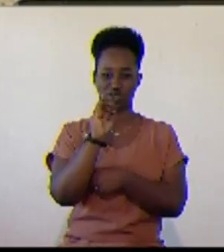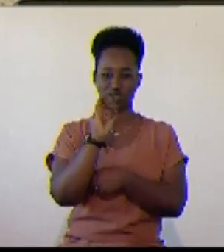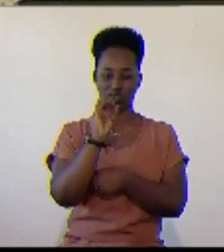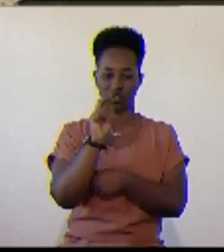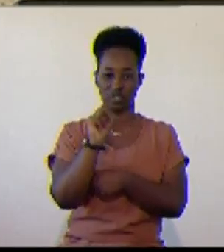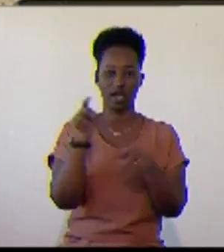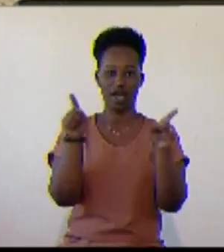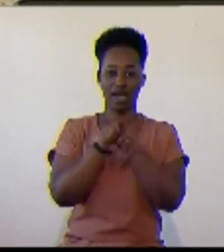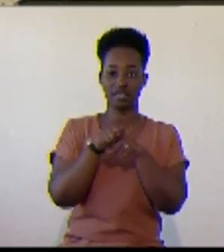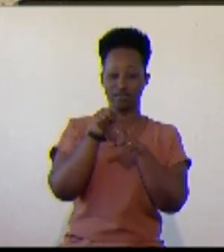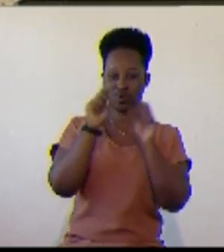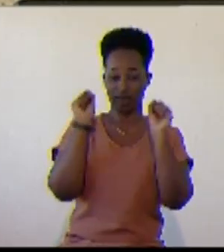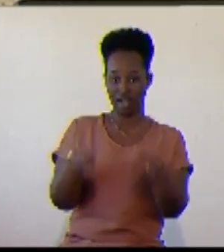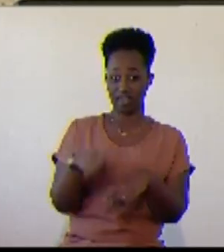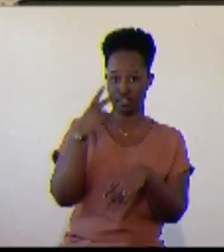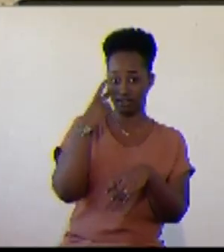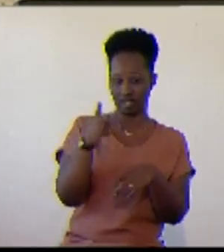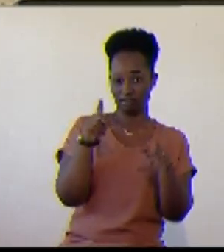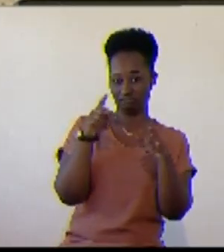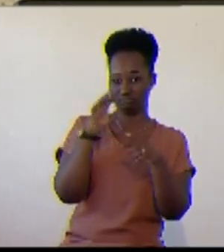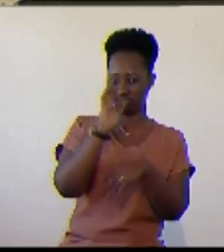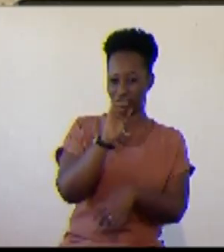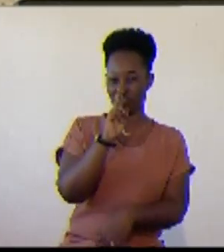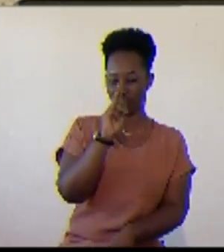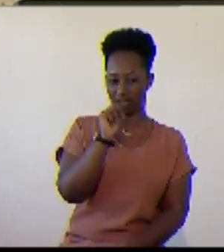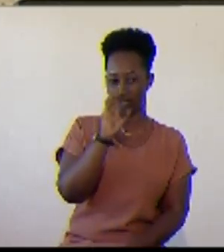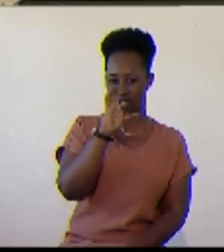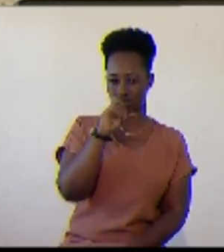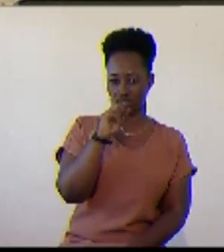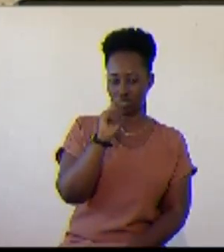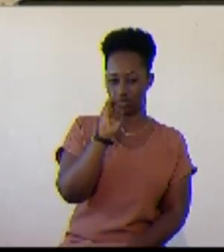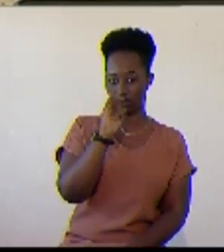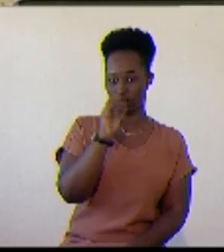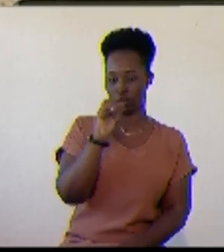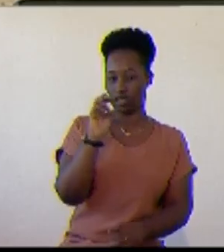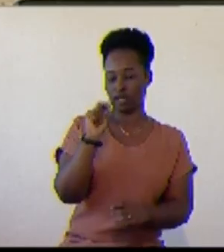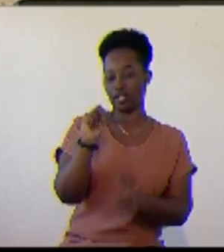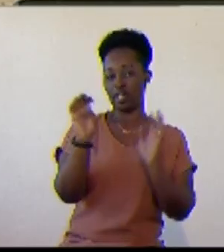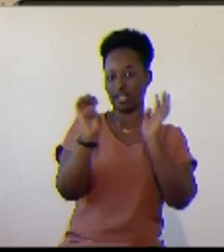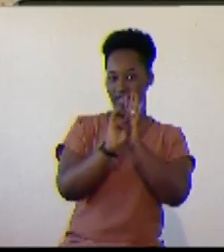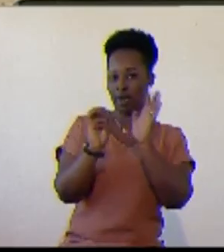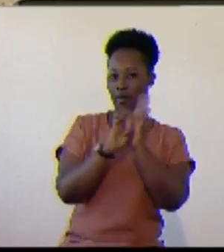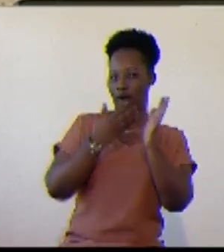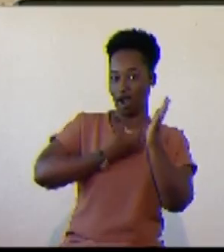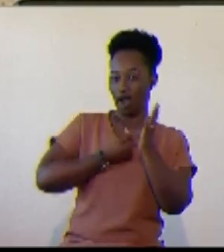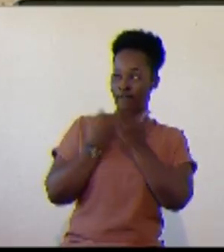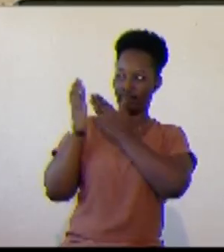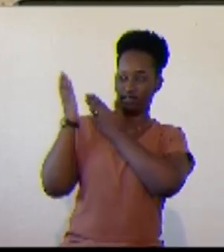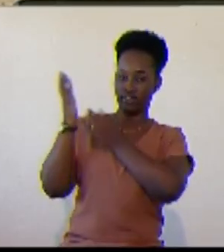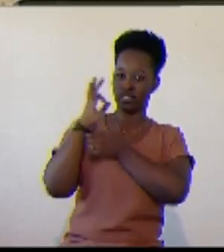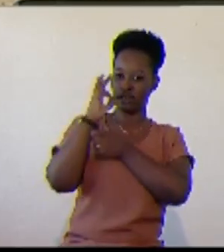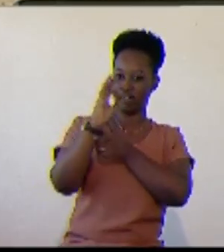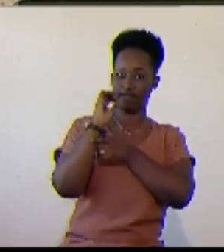as you can see, for any given function, if we have this one as our function, f of x equaling to